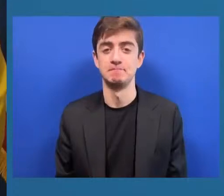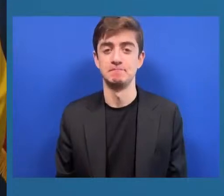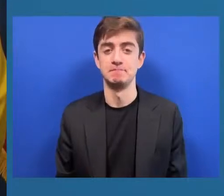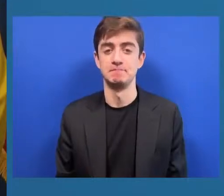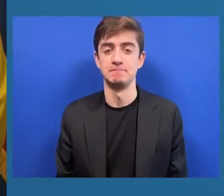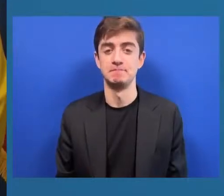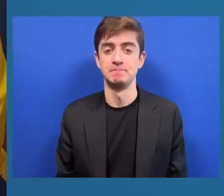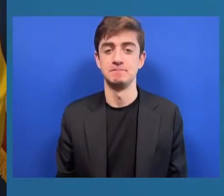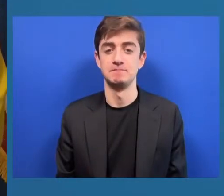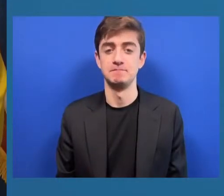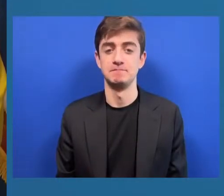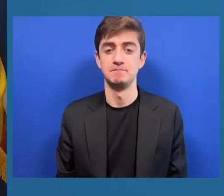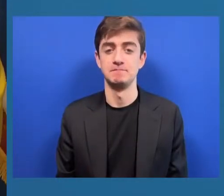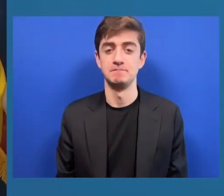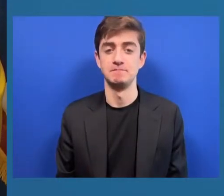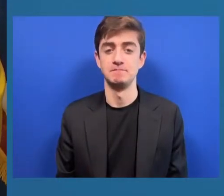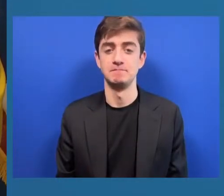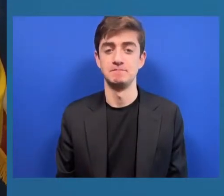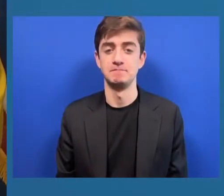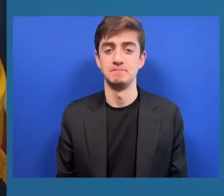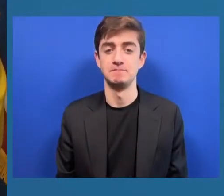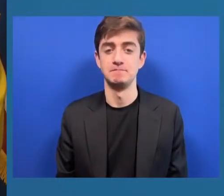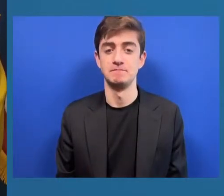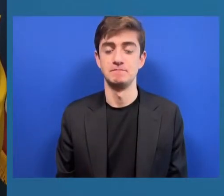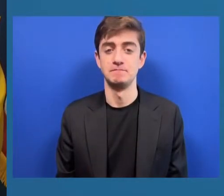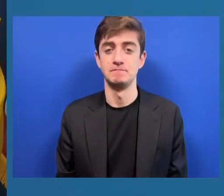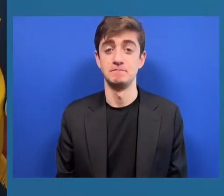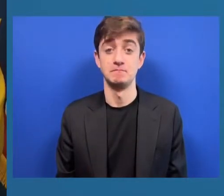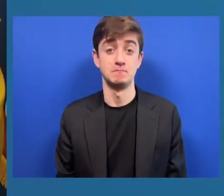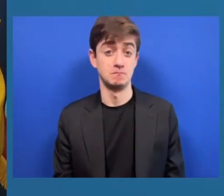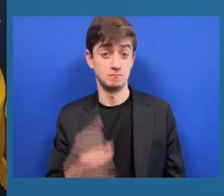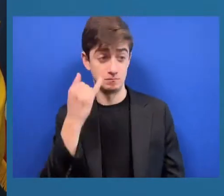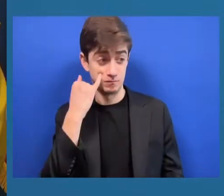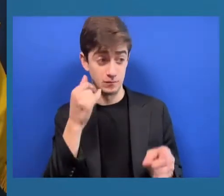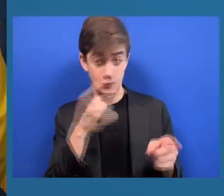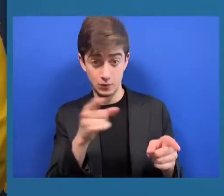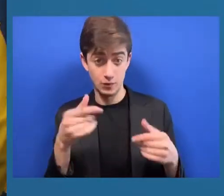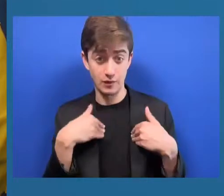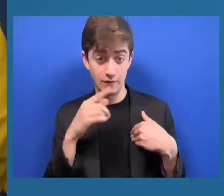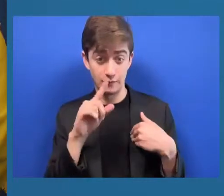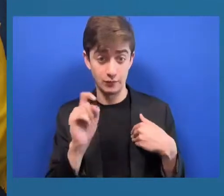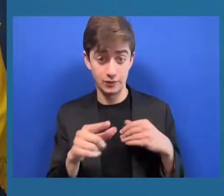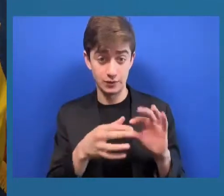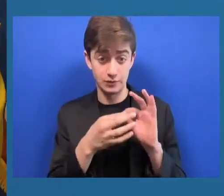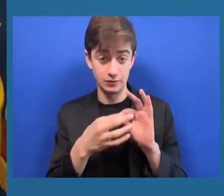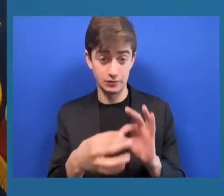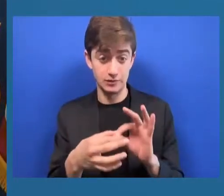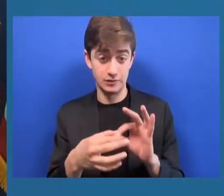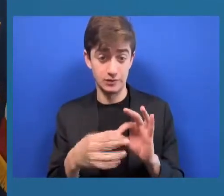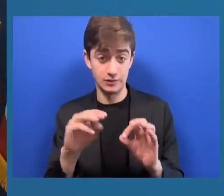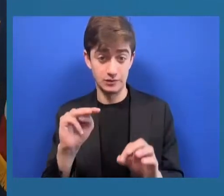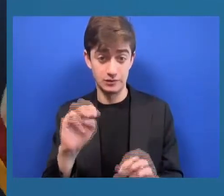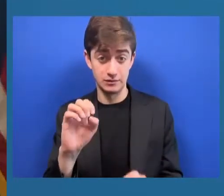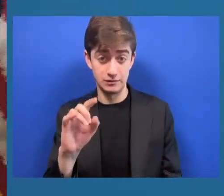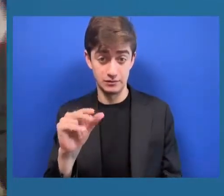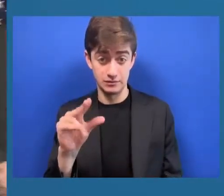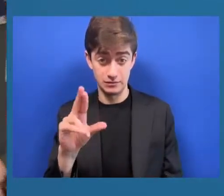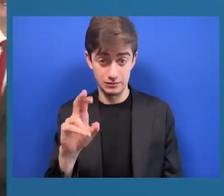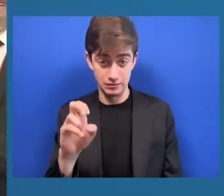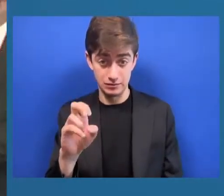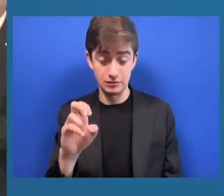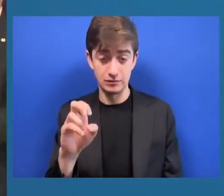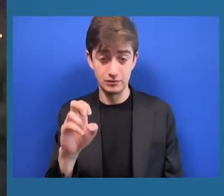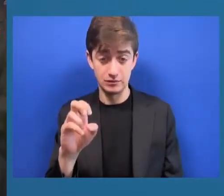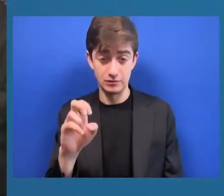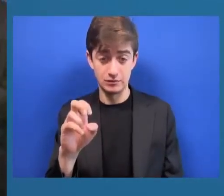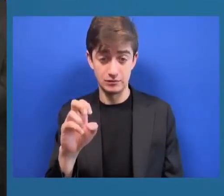You want to ask a question about homework? No, as far as you know, it was definitely going to be about